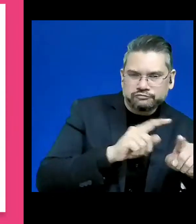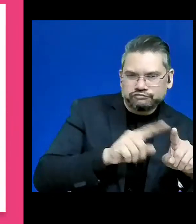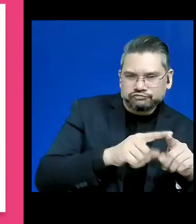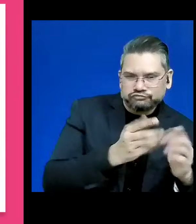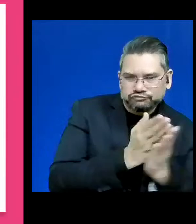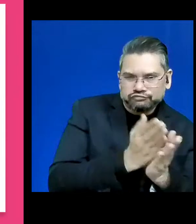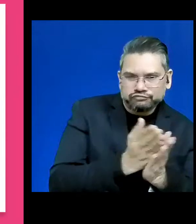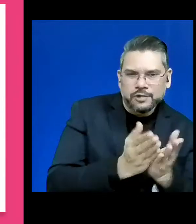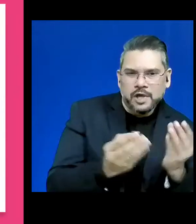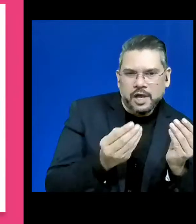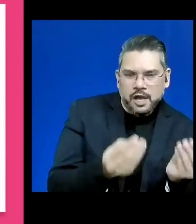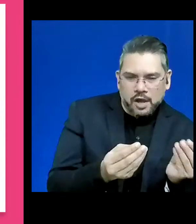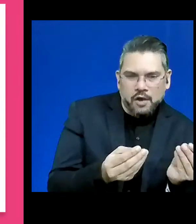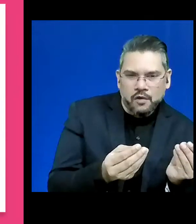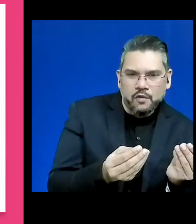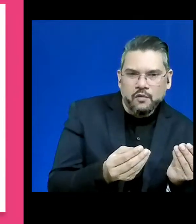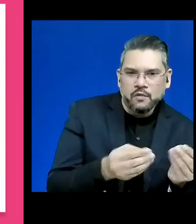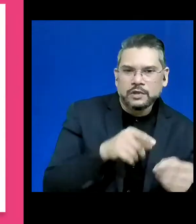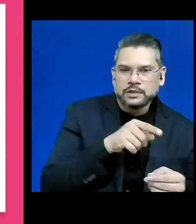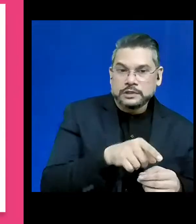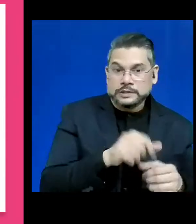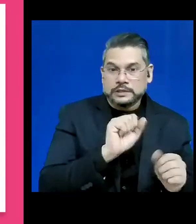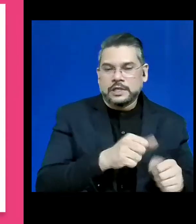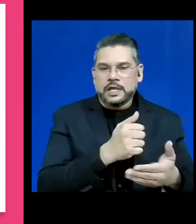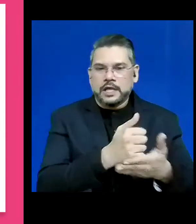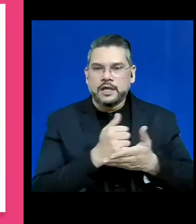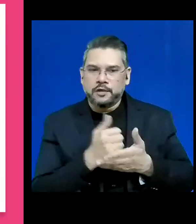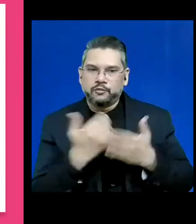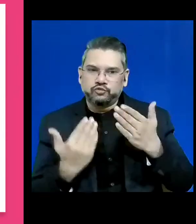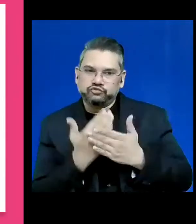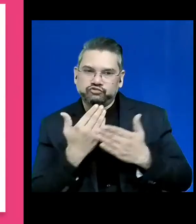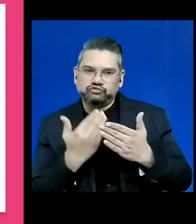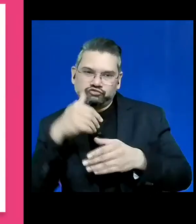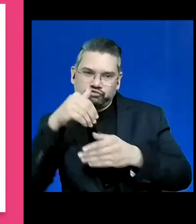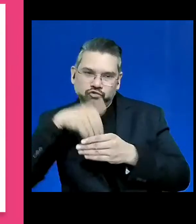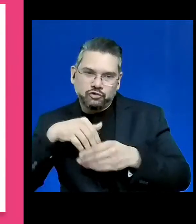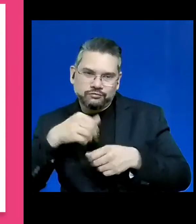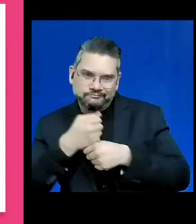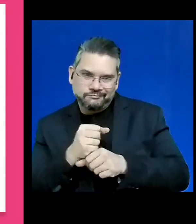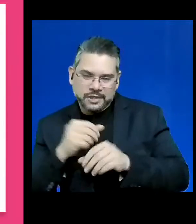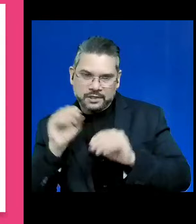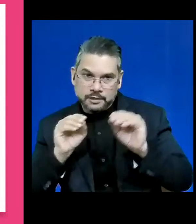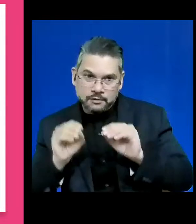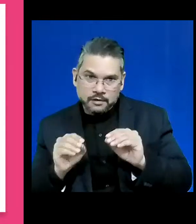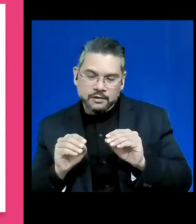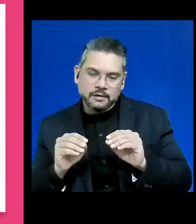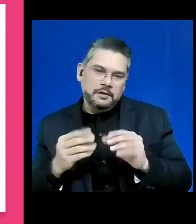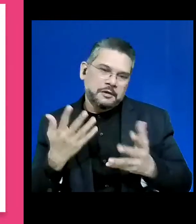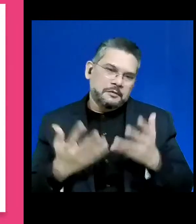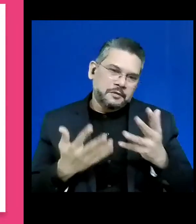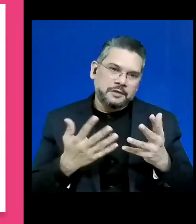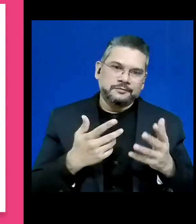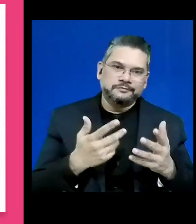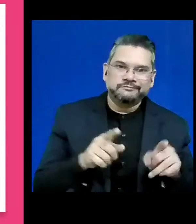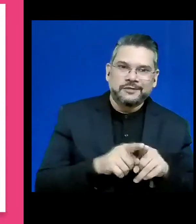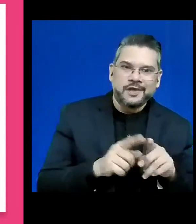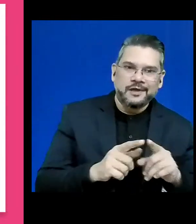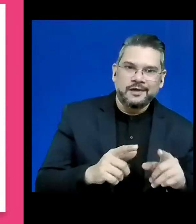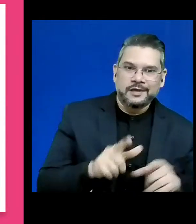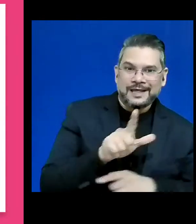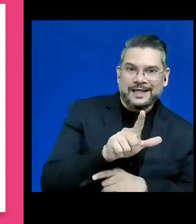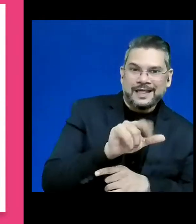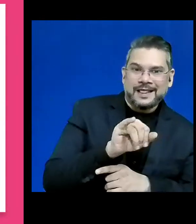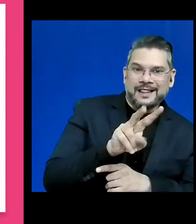or where they can find new content. So folks tend to use things like live regions and such. That's just